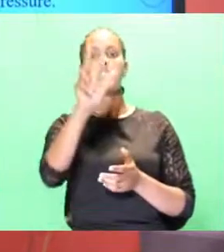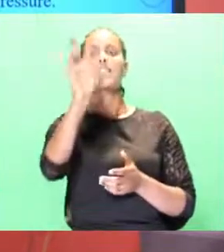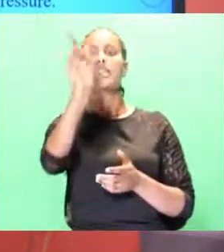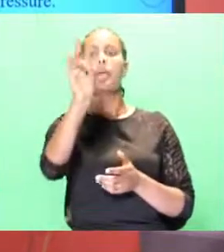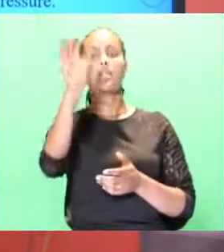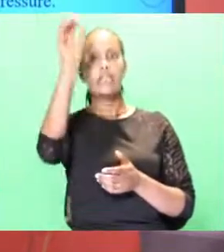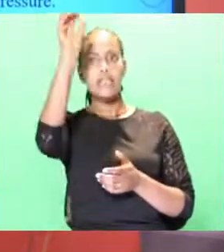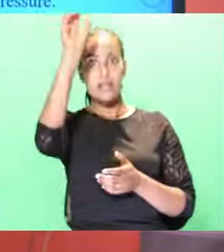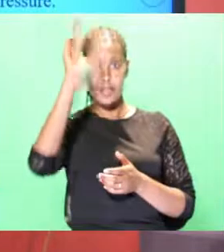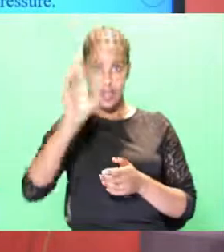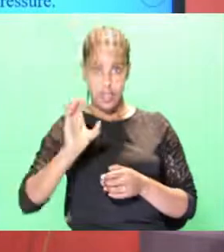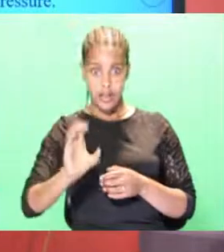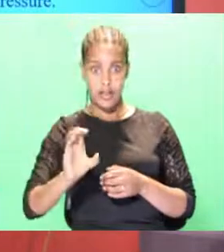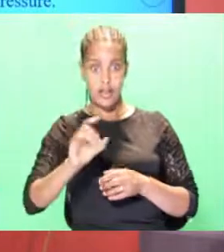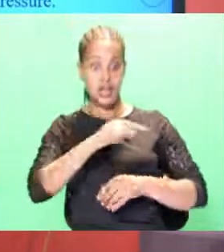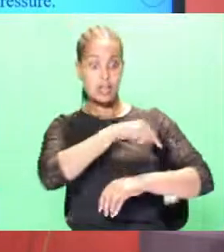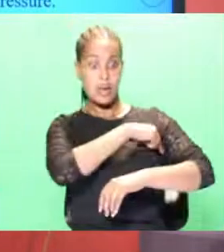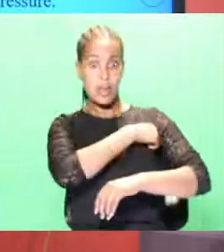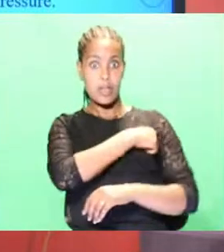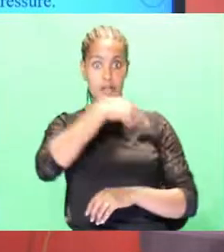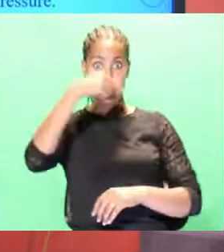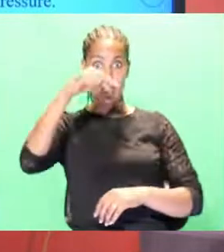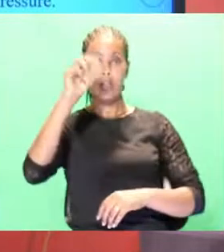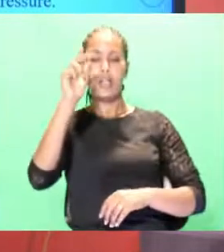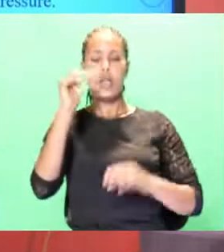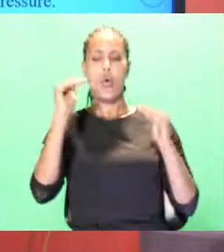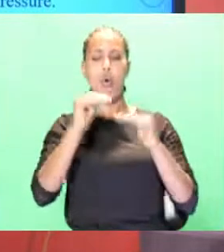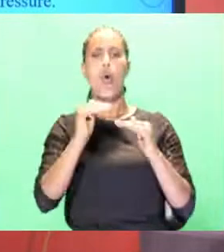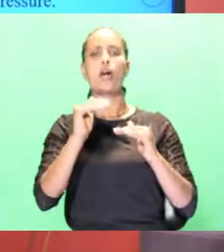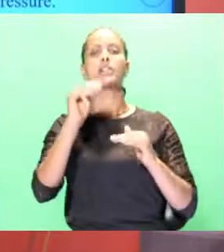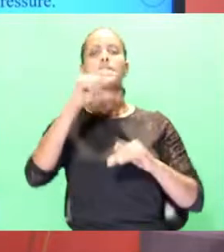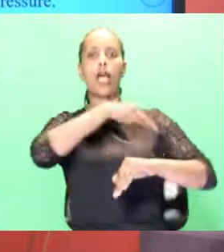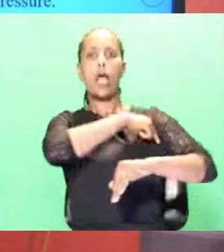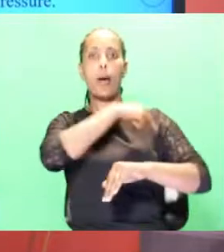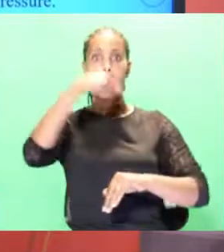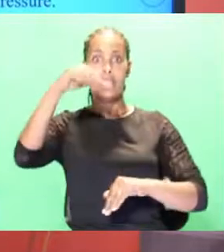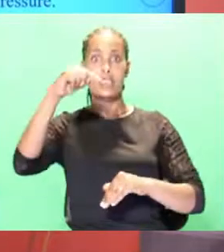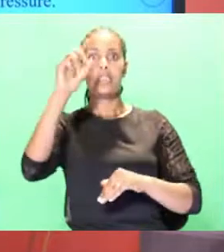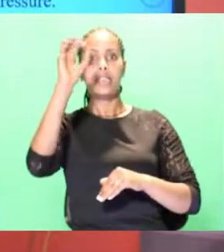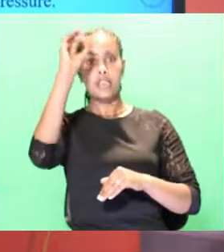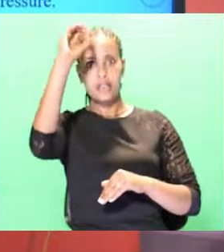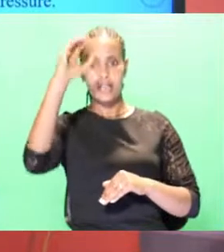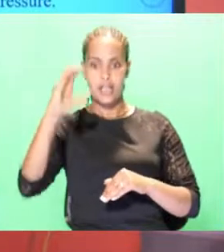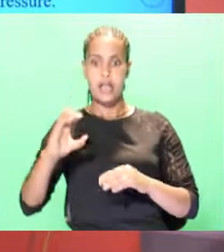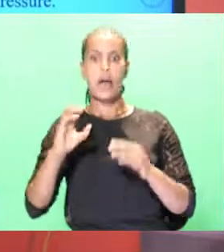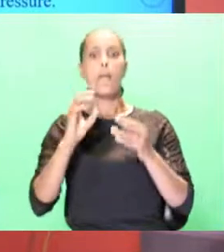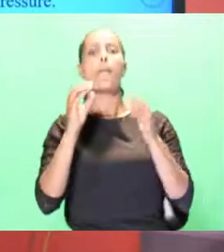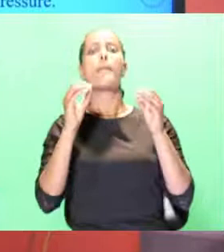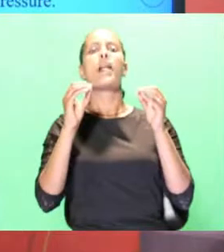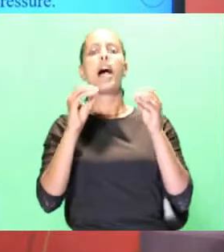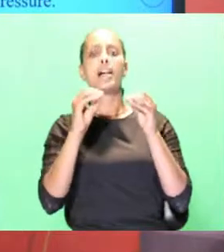37 degrees centigrade temperature in Kelvin equal temperature in degree centigrade plus